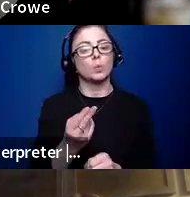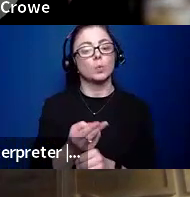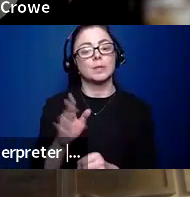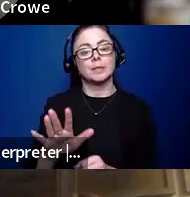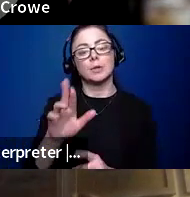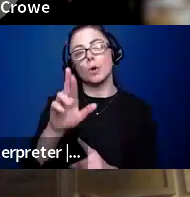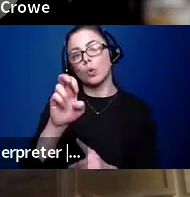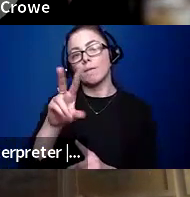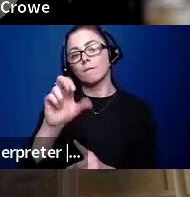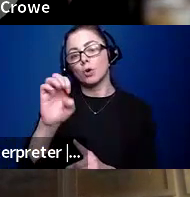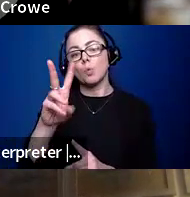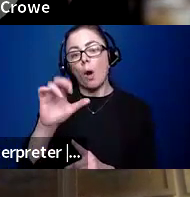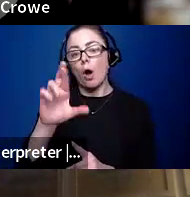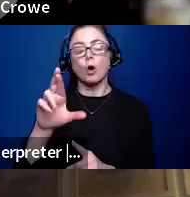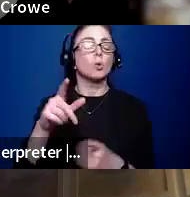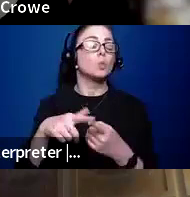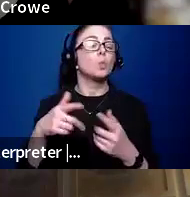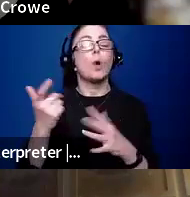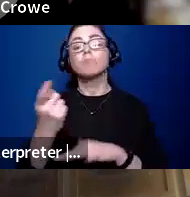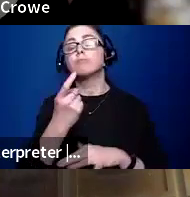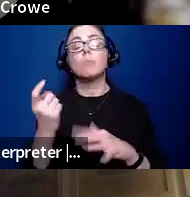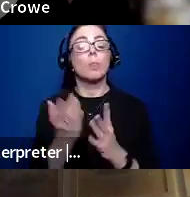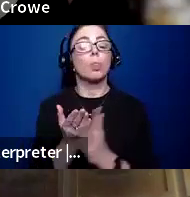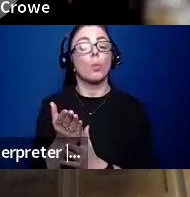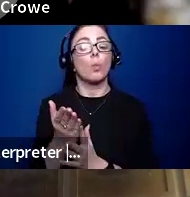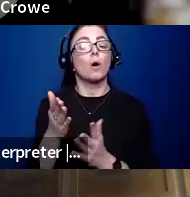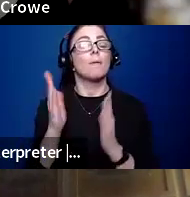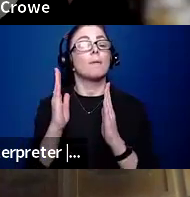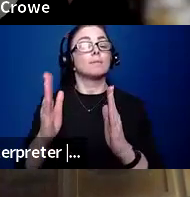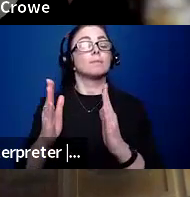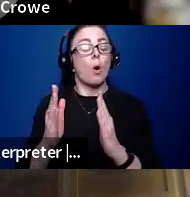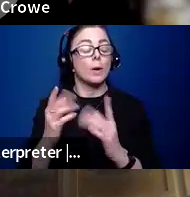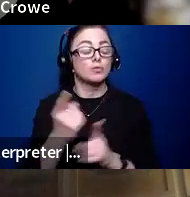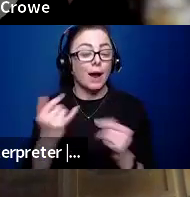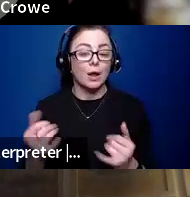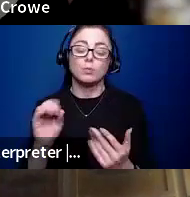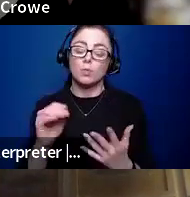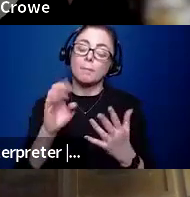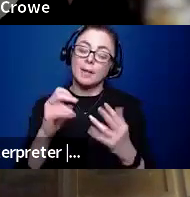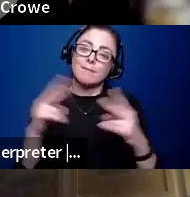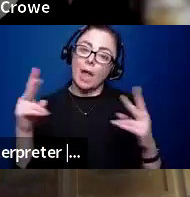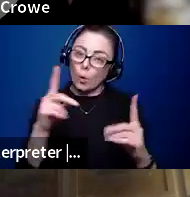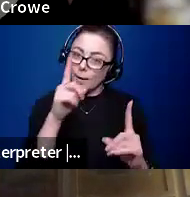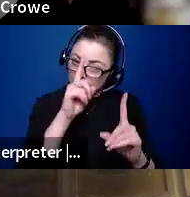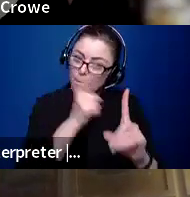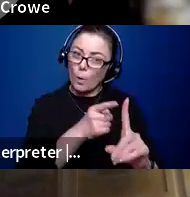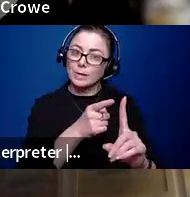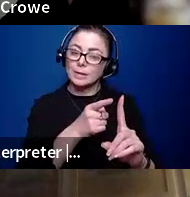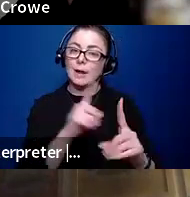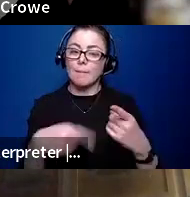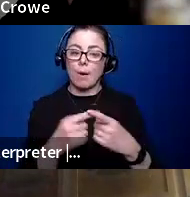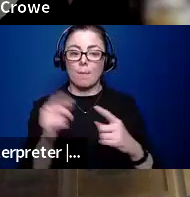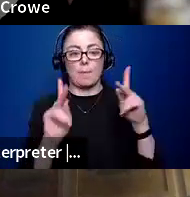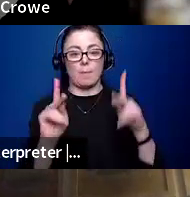run through the public school hallways today. And so I would just ask you to be very poignant with the people in your life and give them the